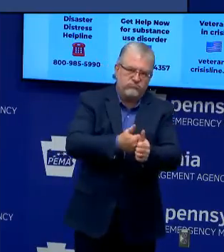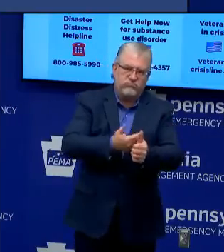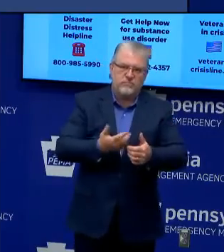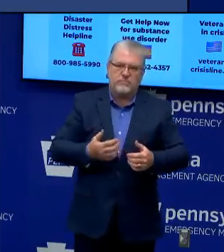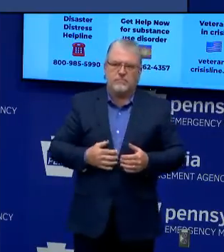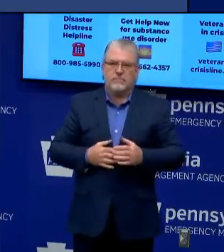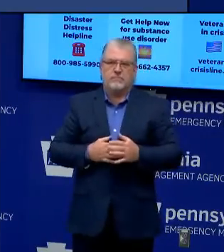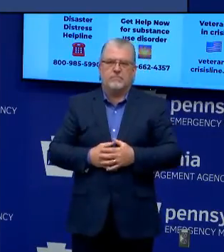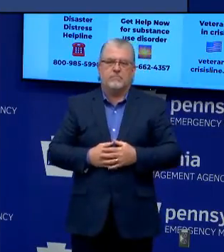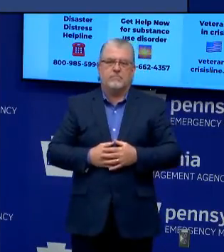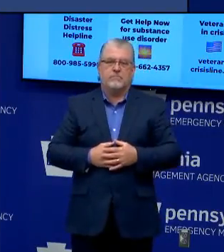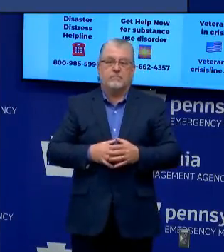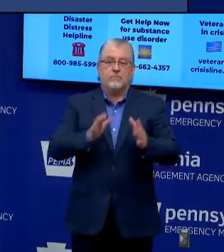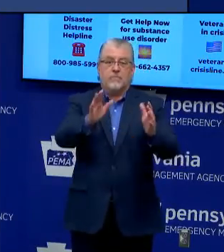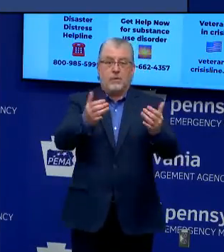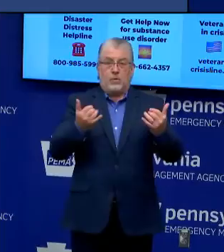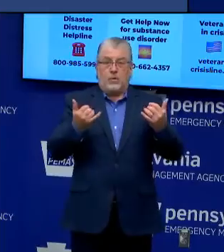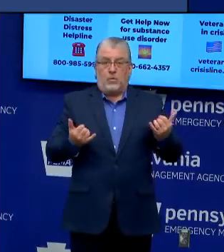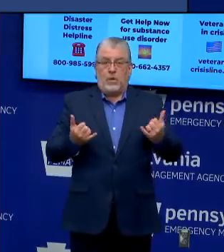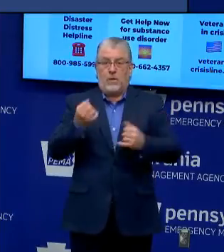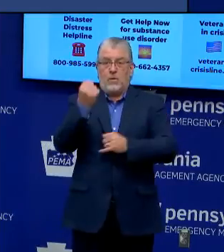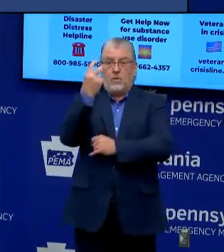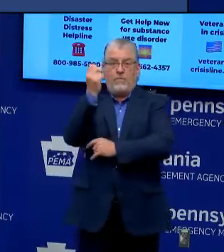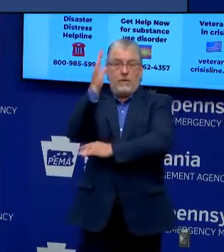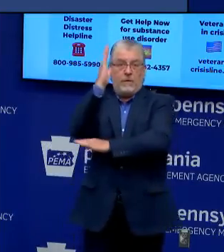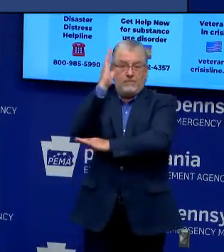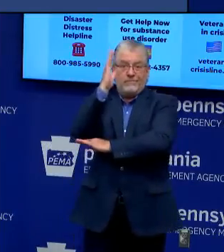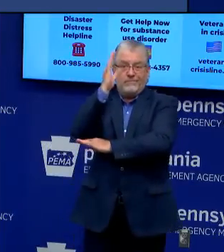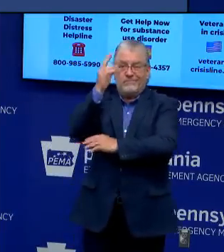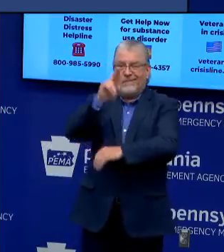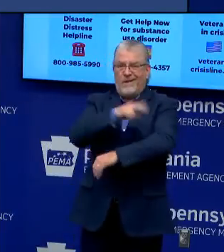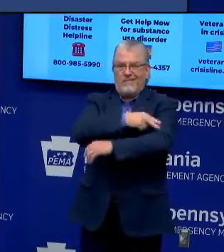As of noon today, hospitals are reporting that approximately